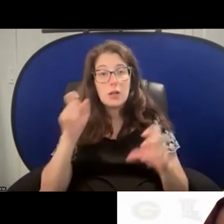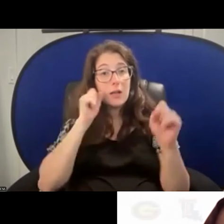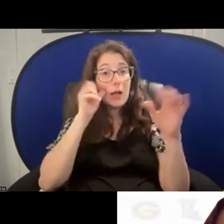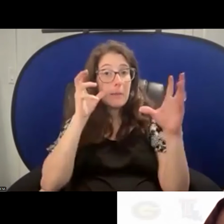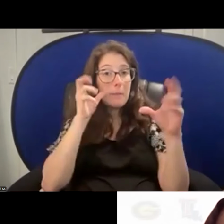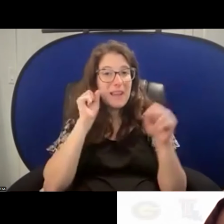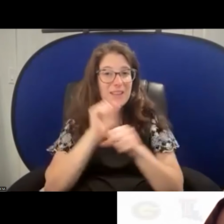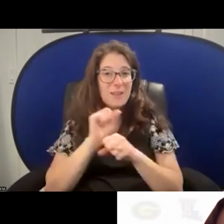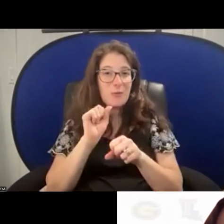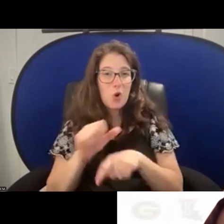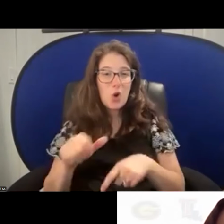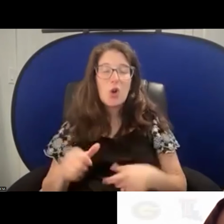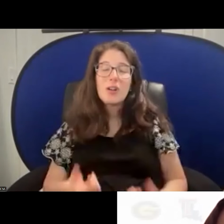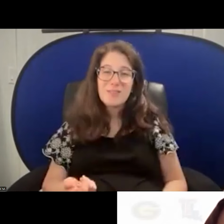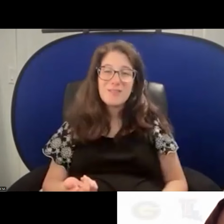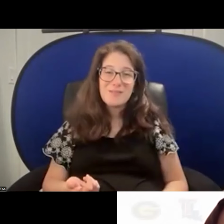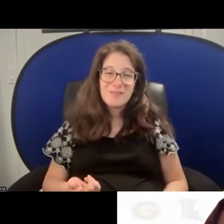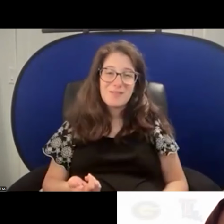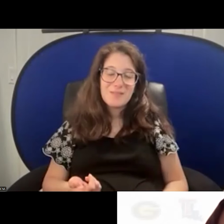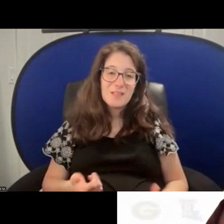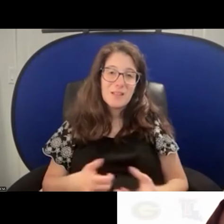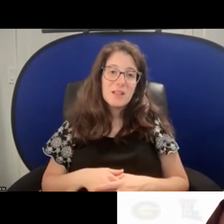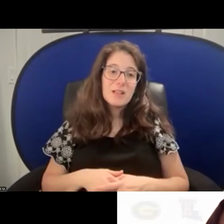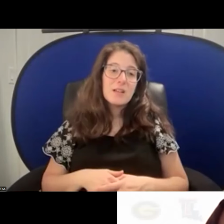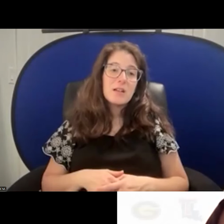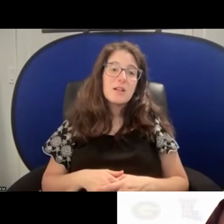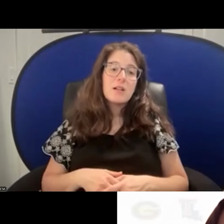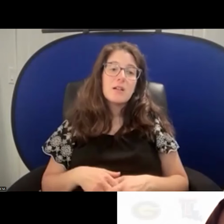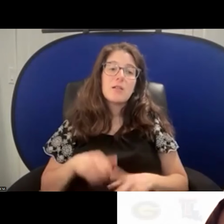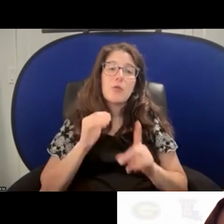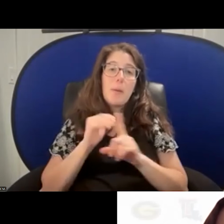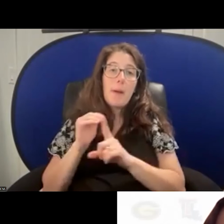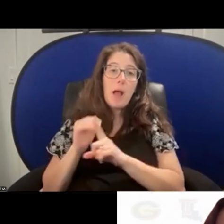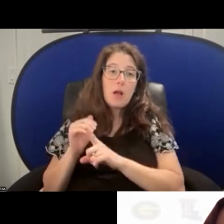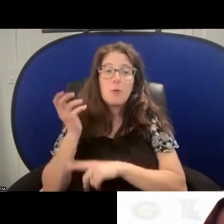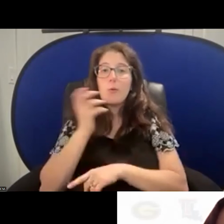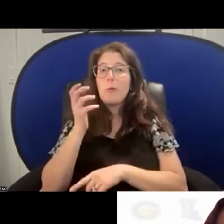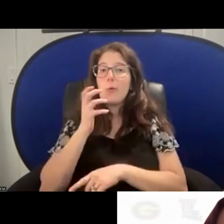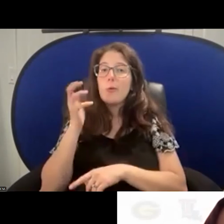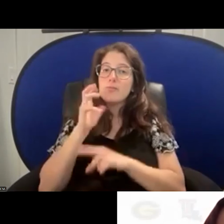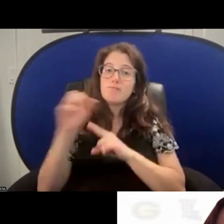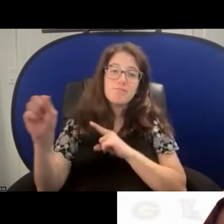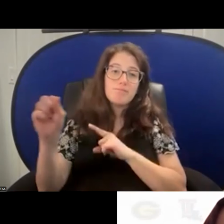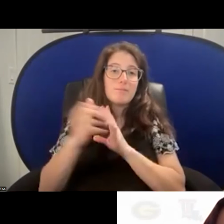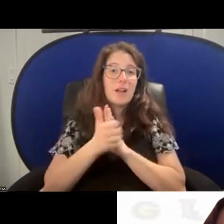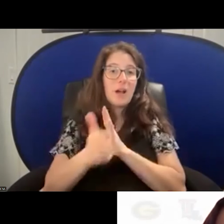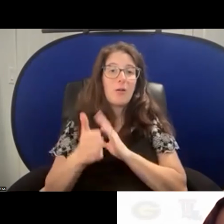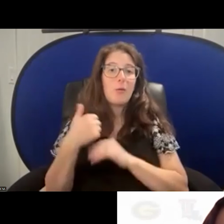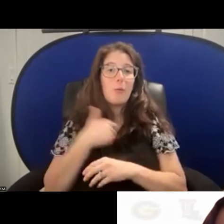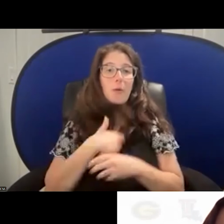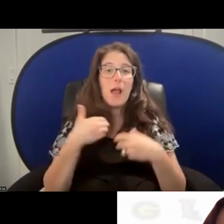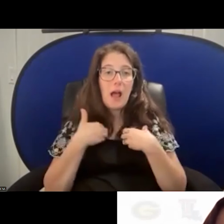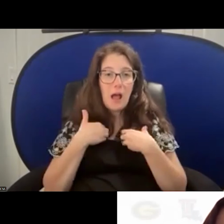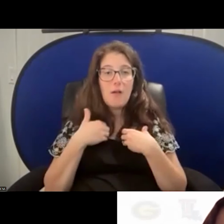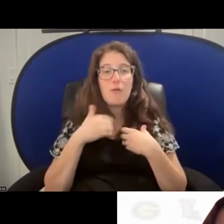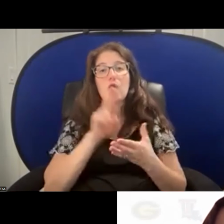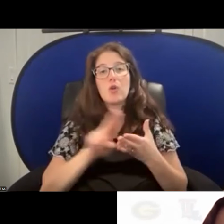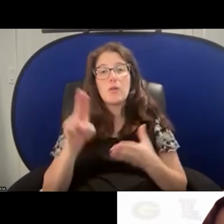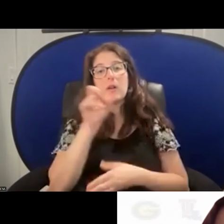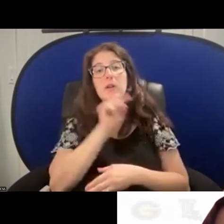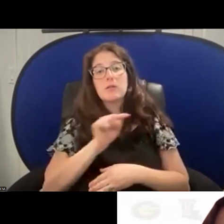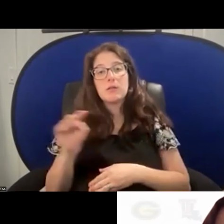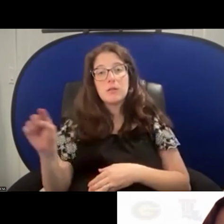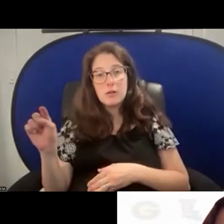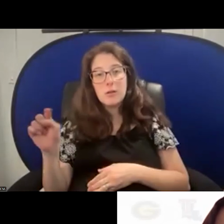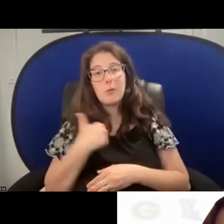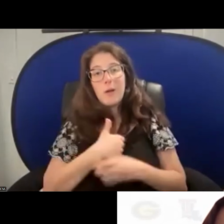usual. But just a reminder of the phenomenal talent that we have on our campuses and how we do have